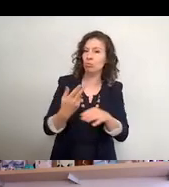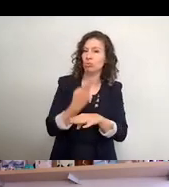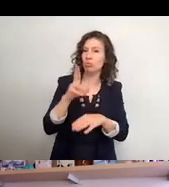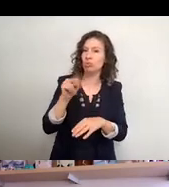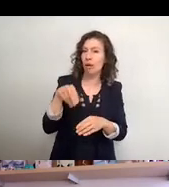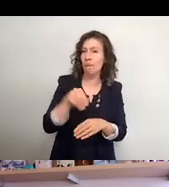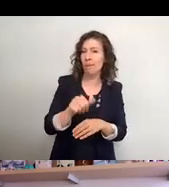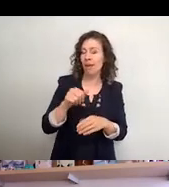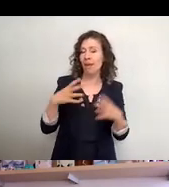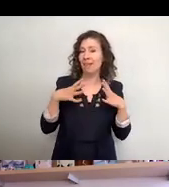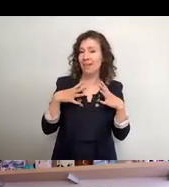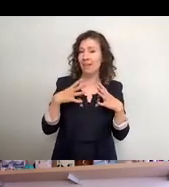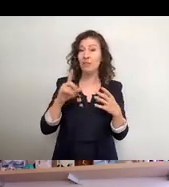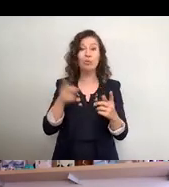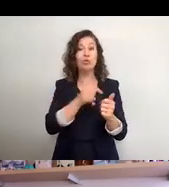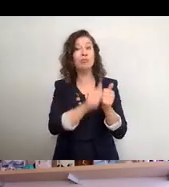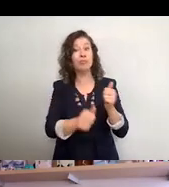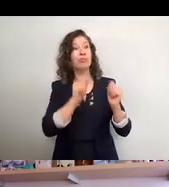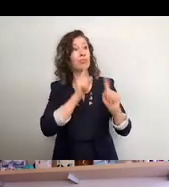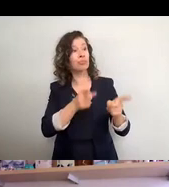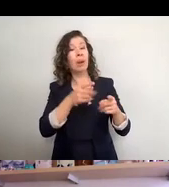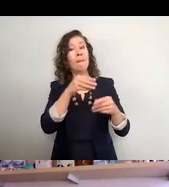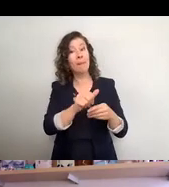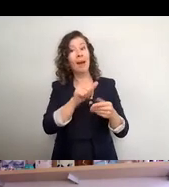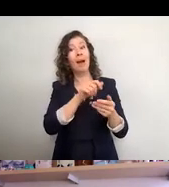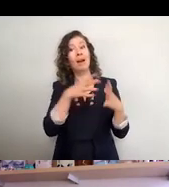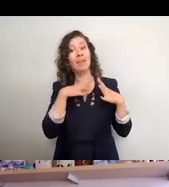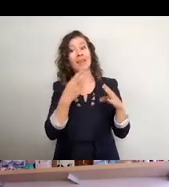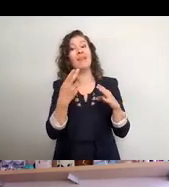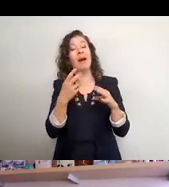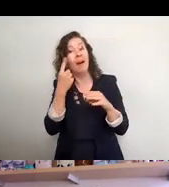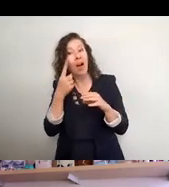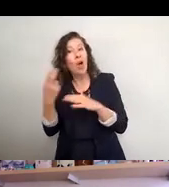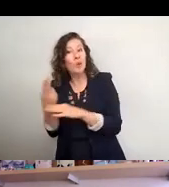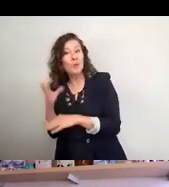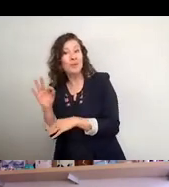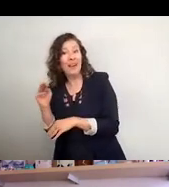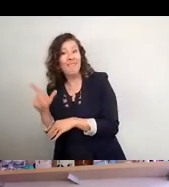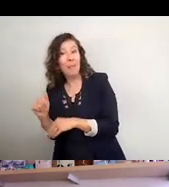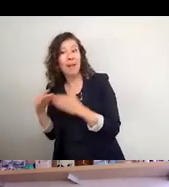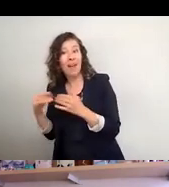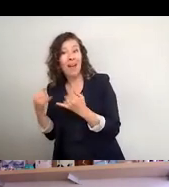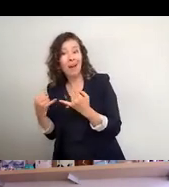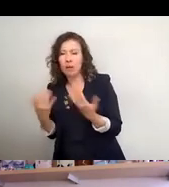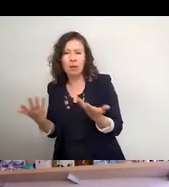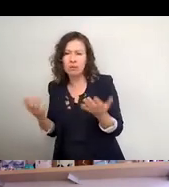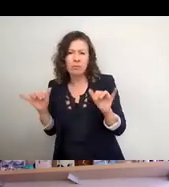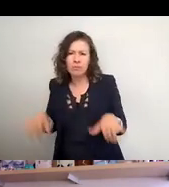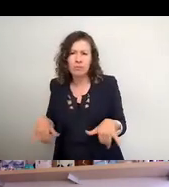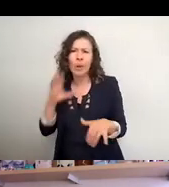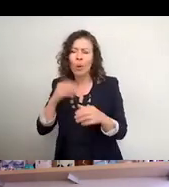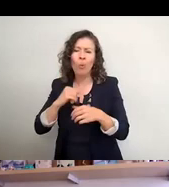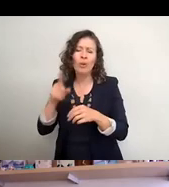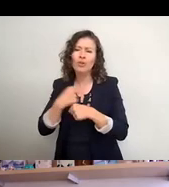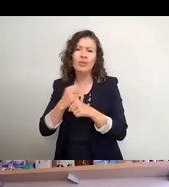So simply enacting paid leave using FMLI guidelines are just going to continue to exacerbate racial disparities